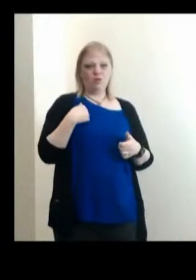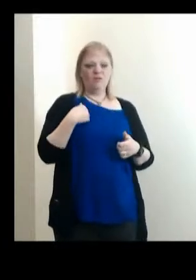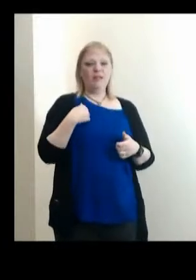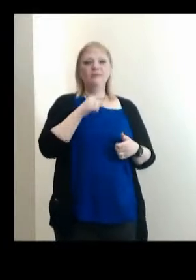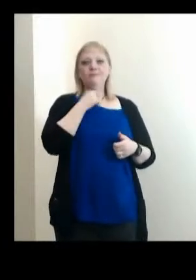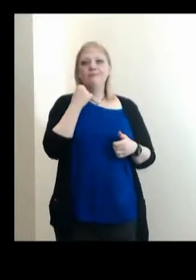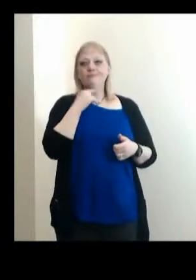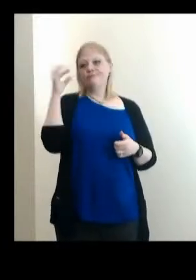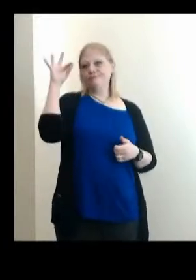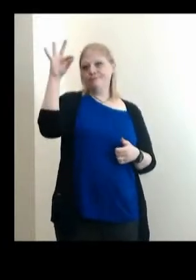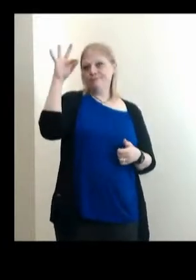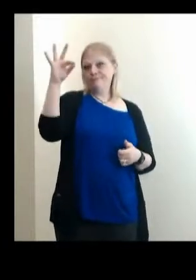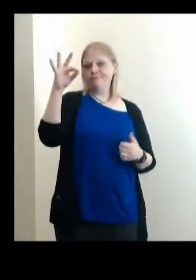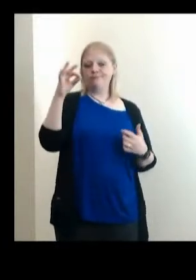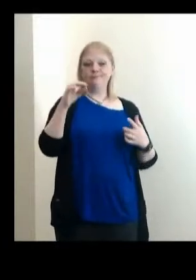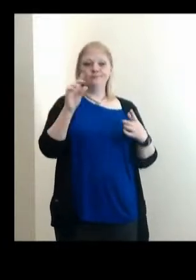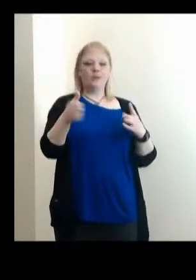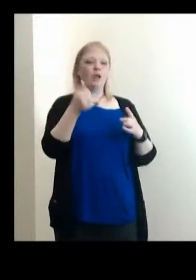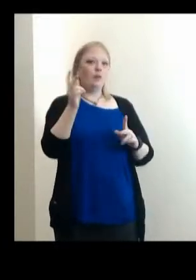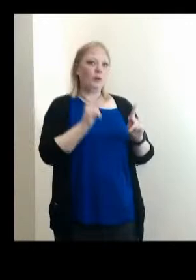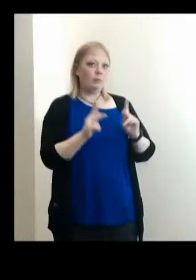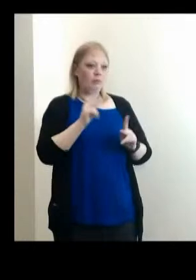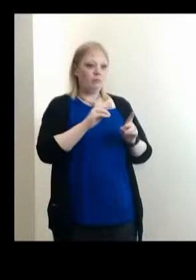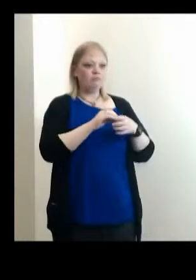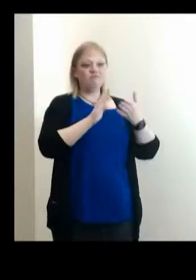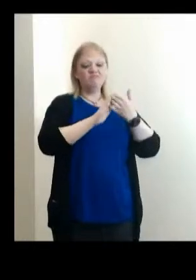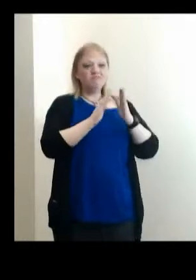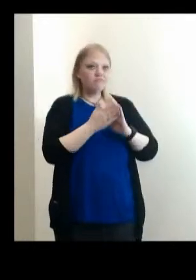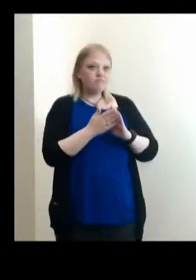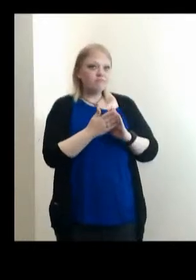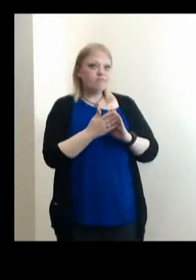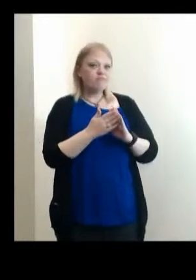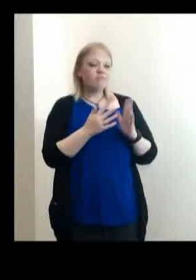other individuals in the community that they may